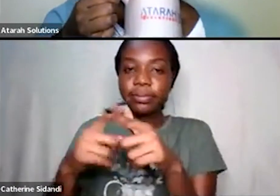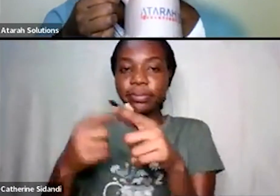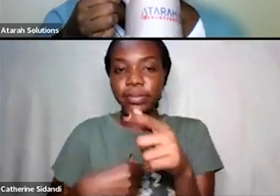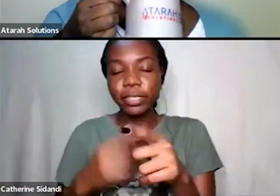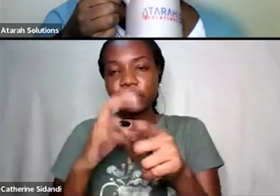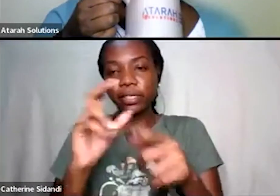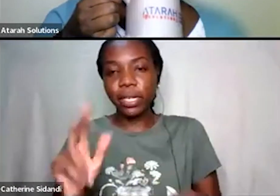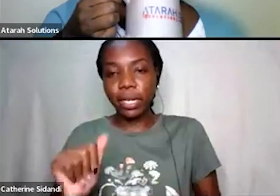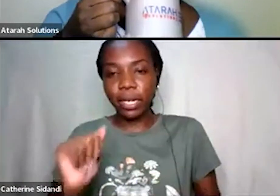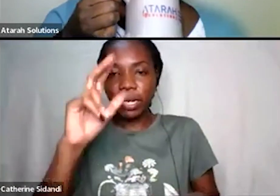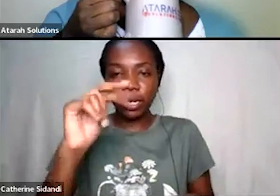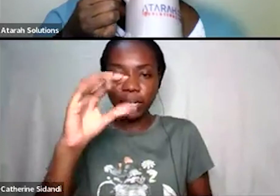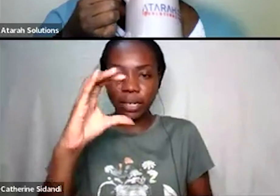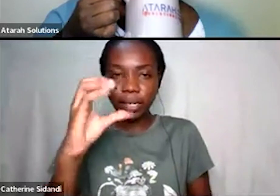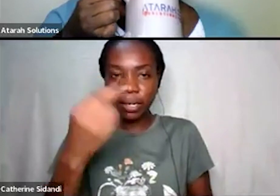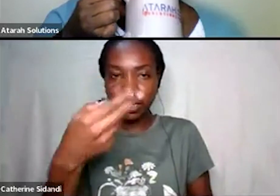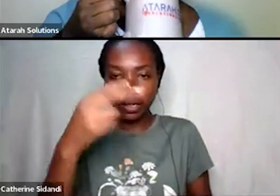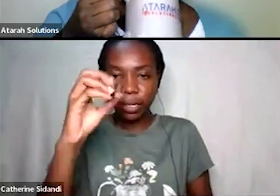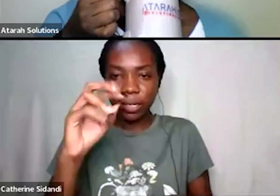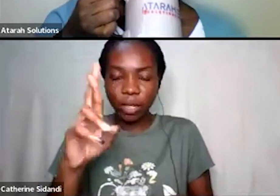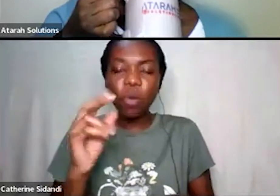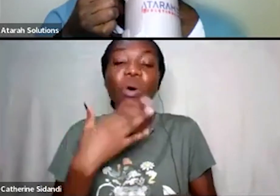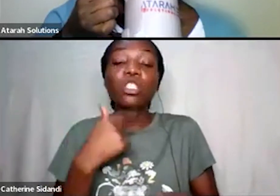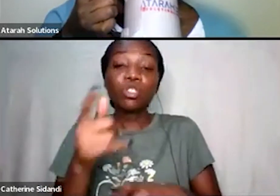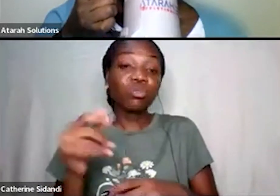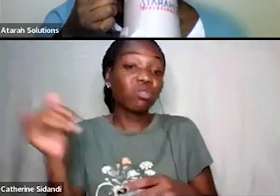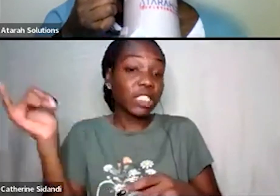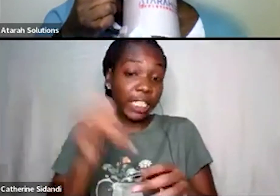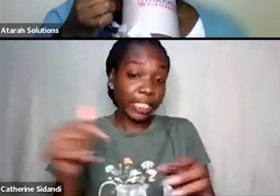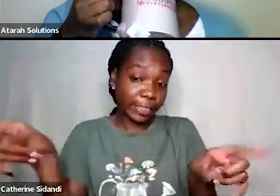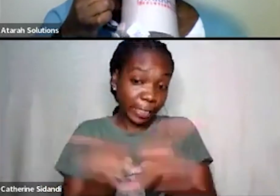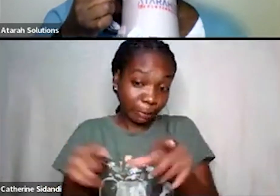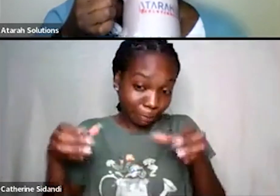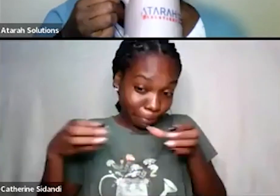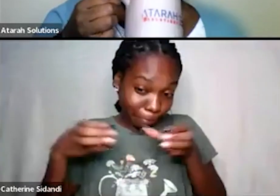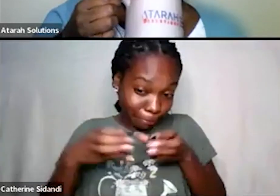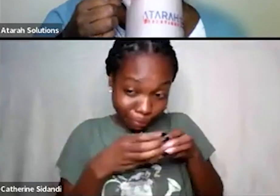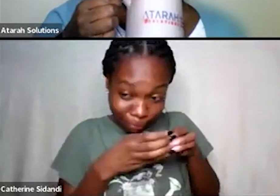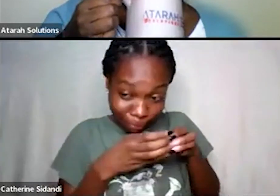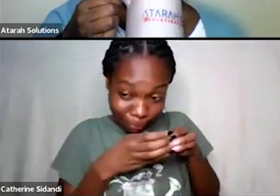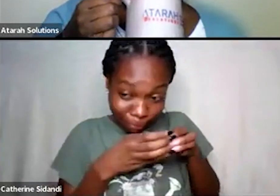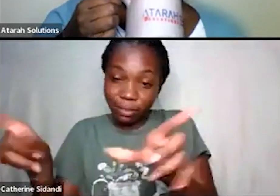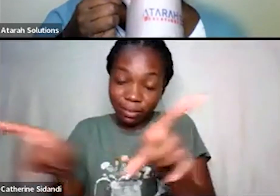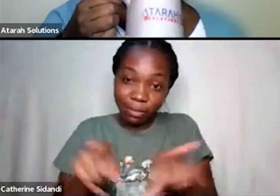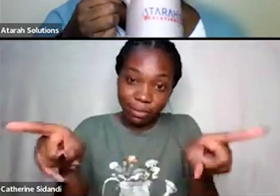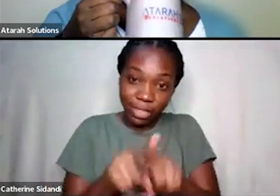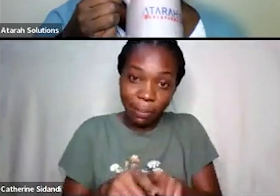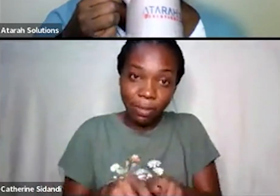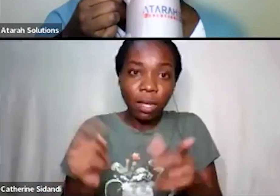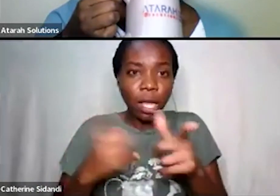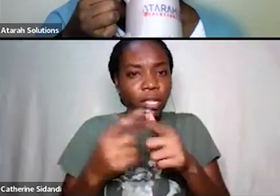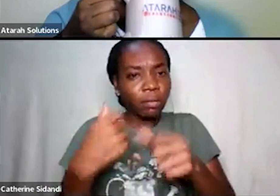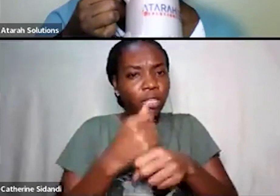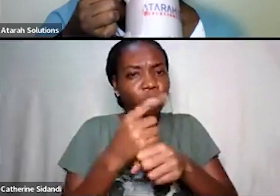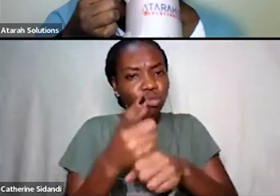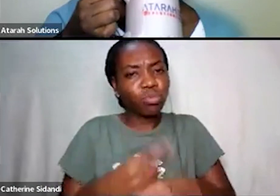stay in one space. They don't want you to learn new things. They discourage you. They tell you things are not possible. Either maybe